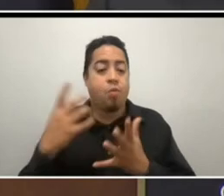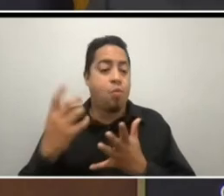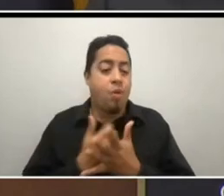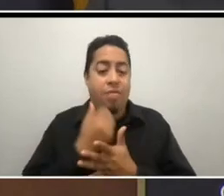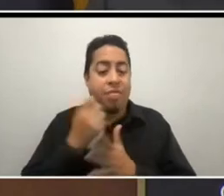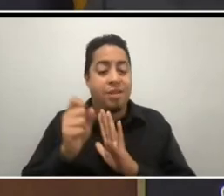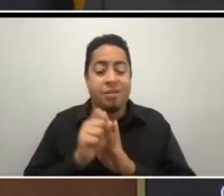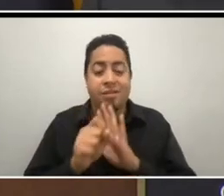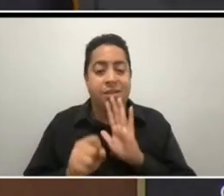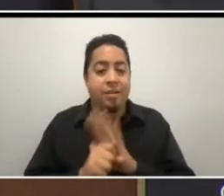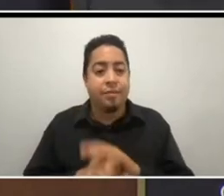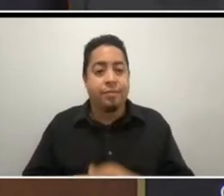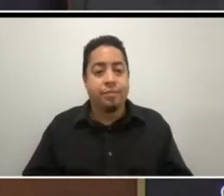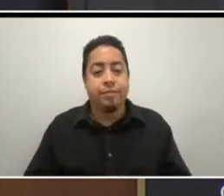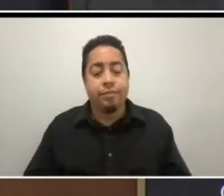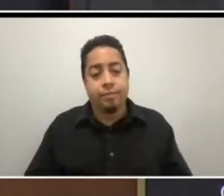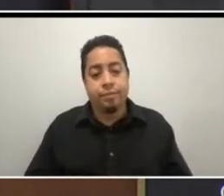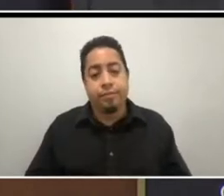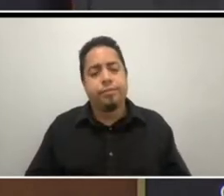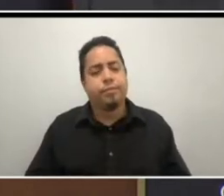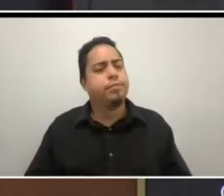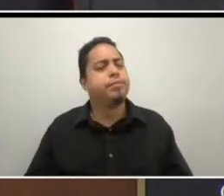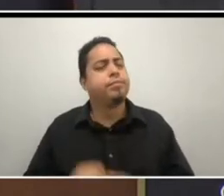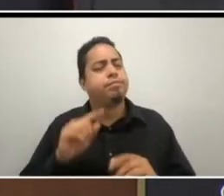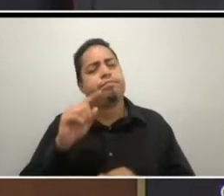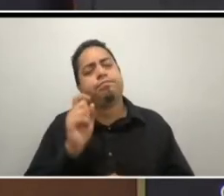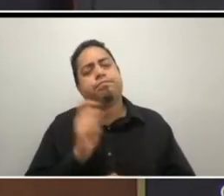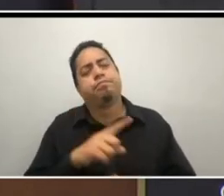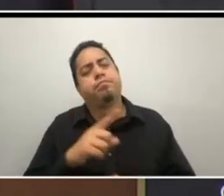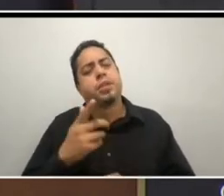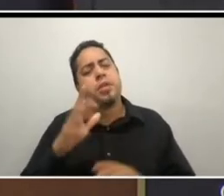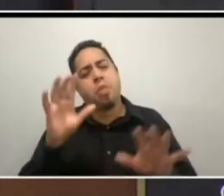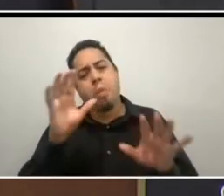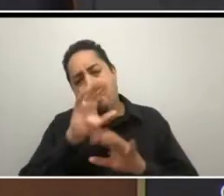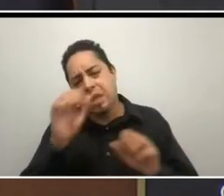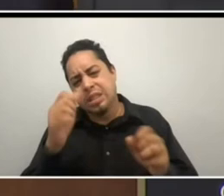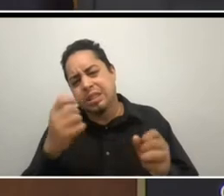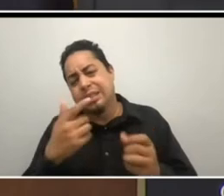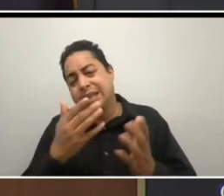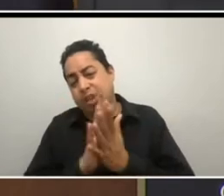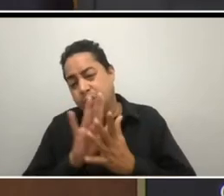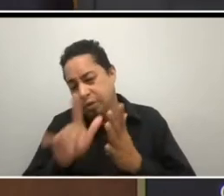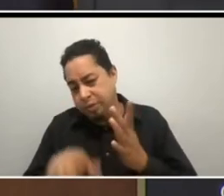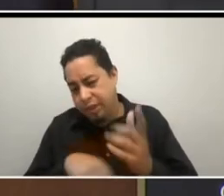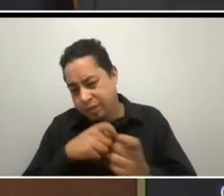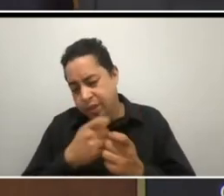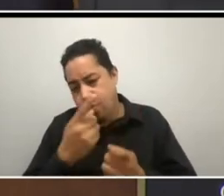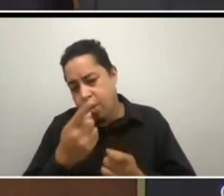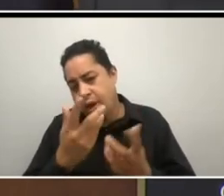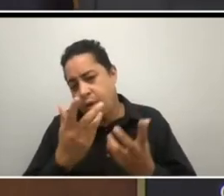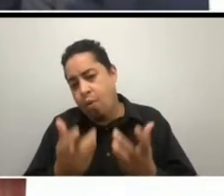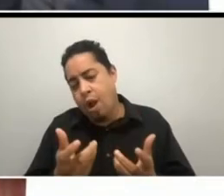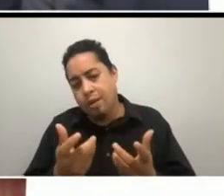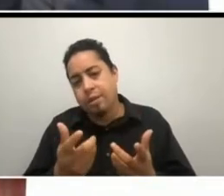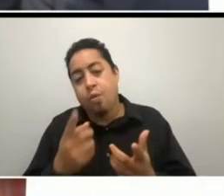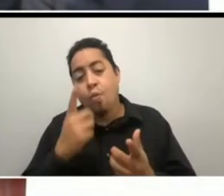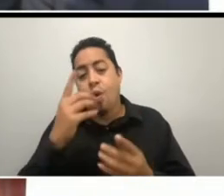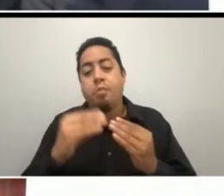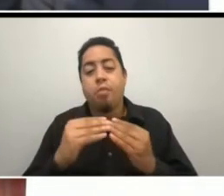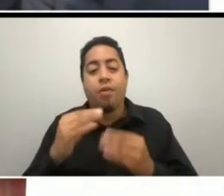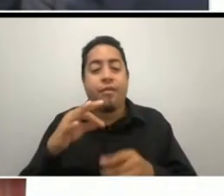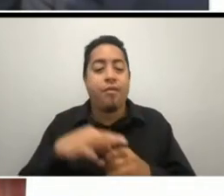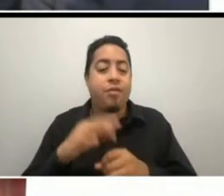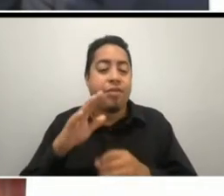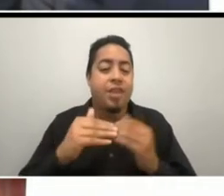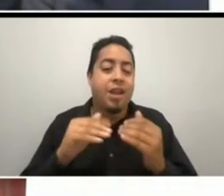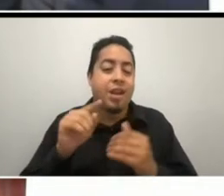Mr. Secretary, was the president here asking you for exactly what he wanted? One more vote than his opponent. What I knew